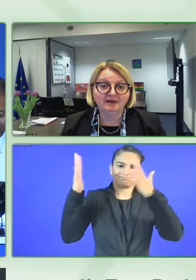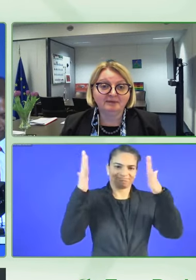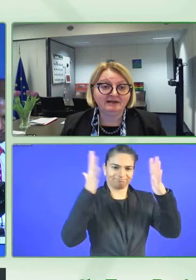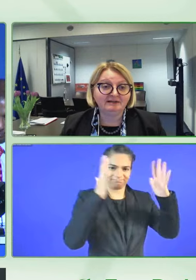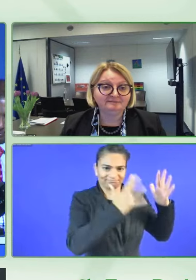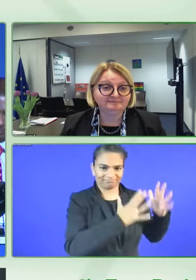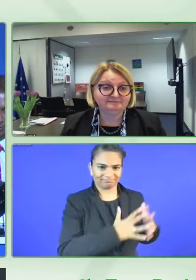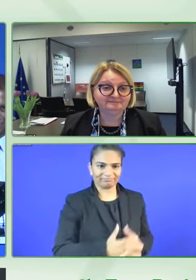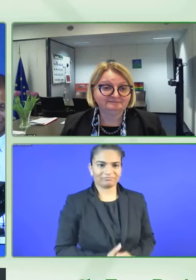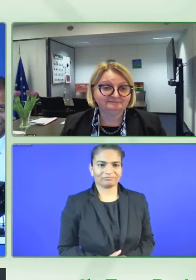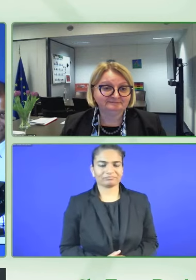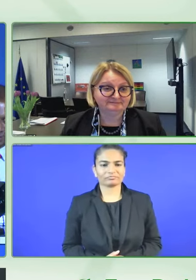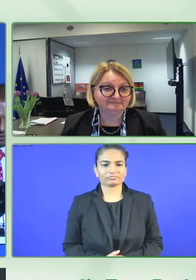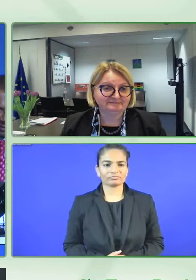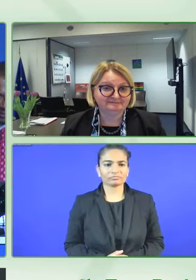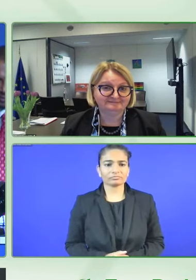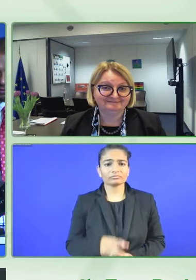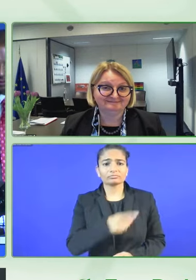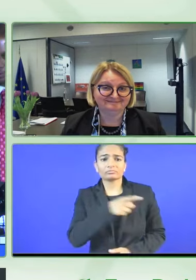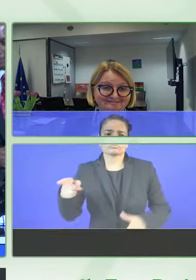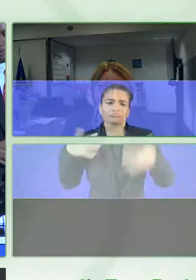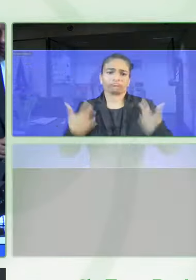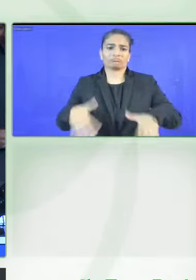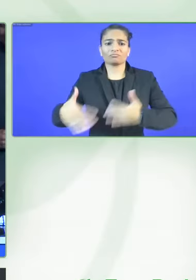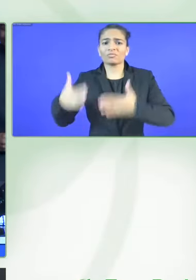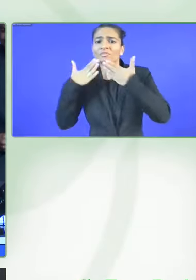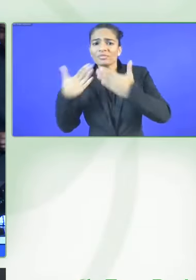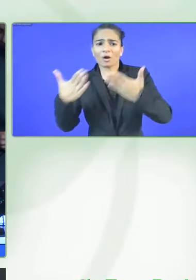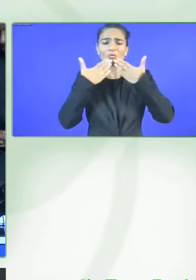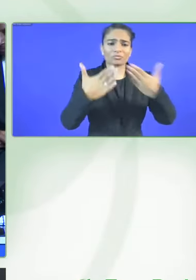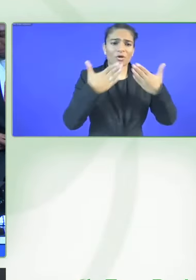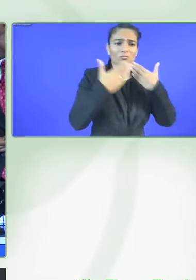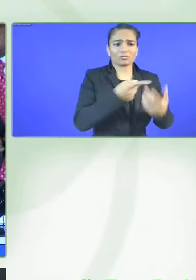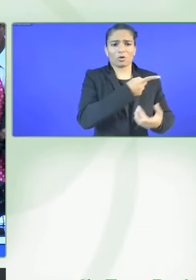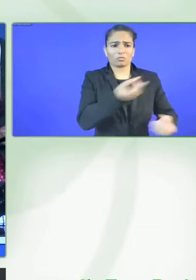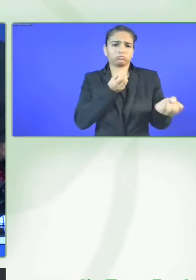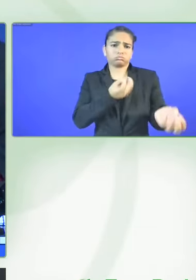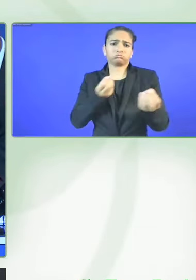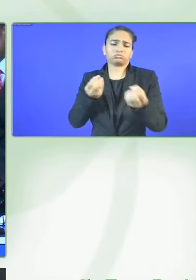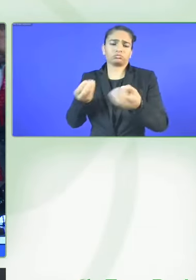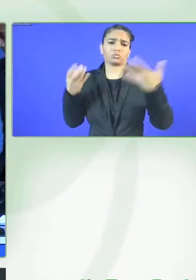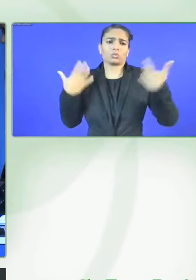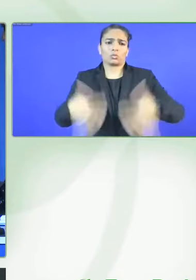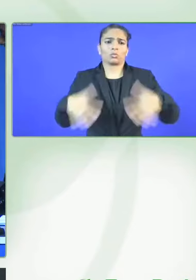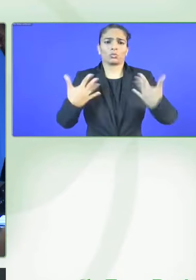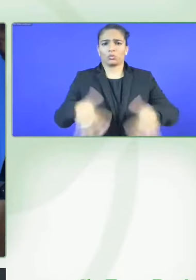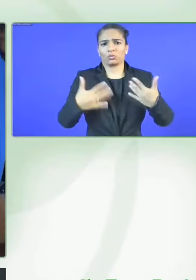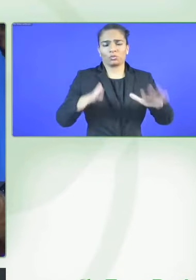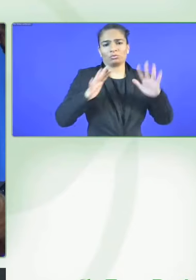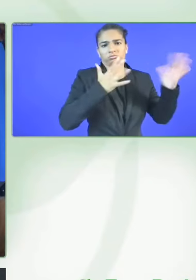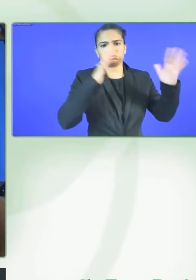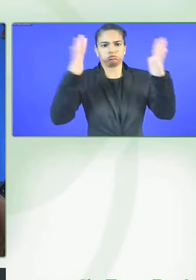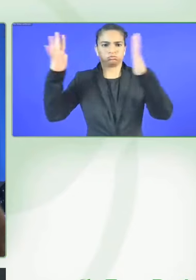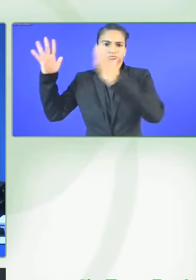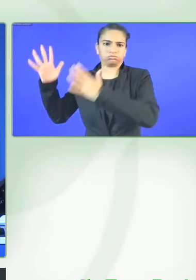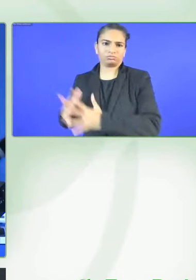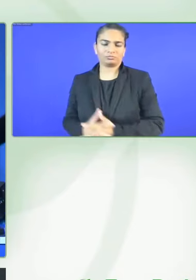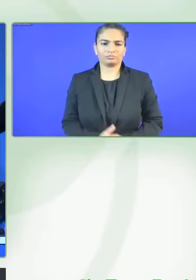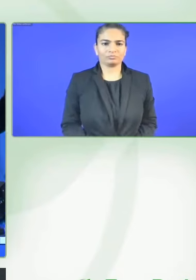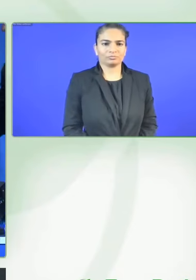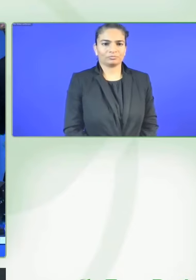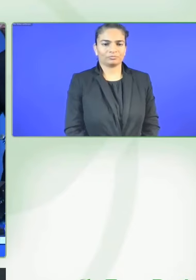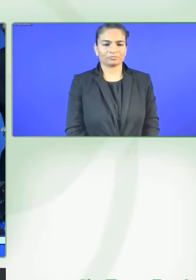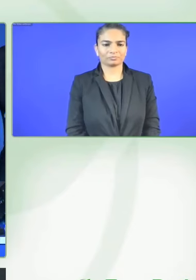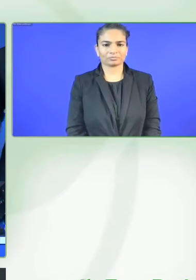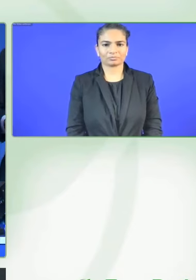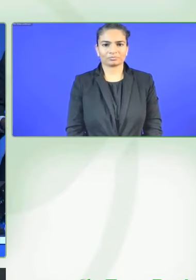Thank you. Bye-bye. Bye-bye. And now I would like to move on to the workshops tomorrow taking place,